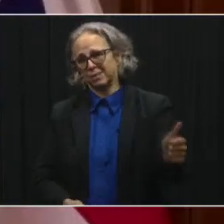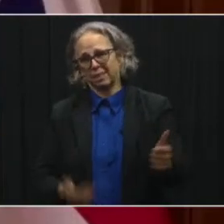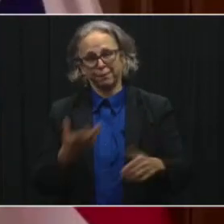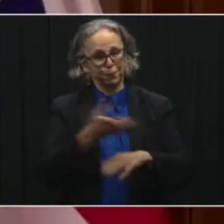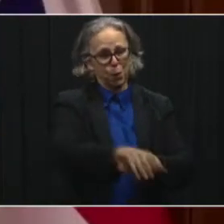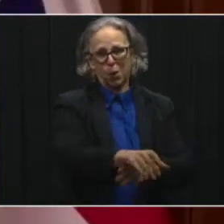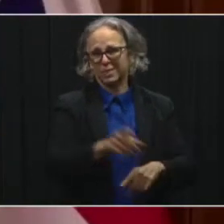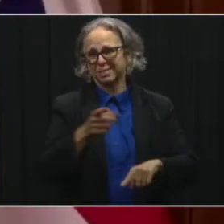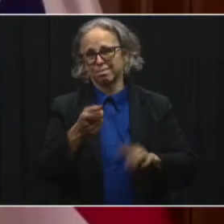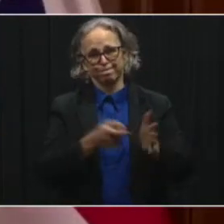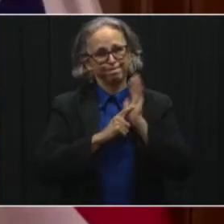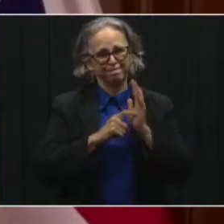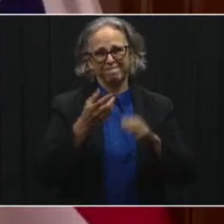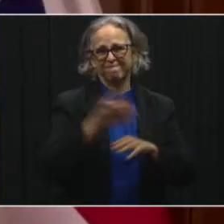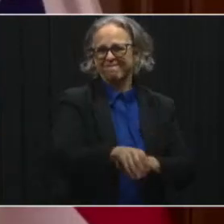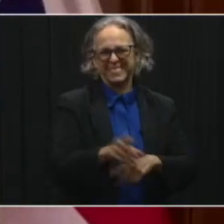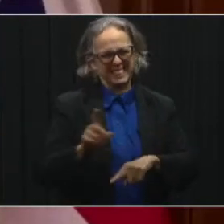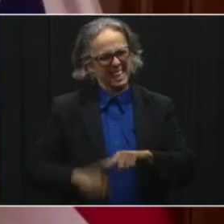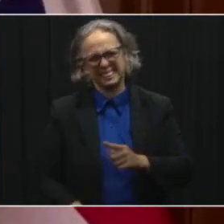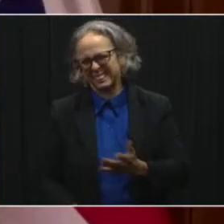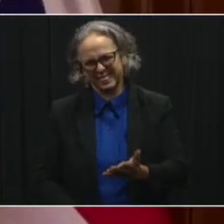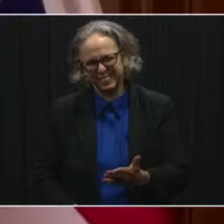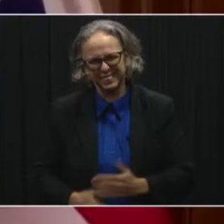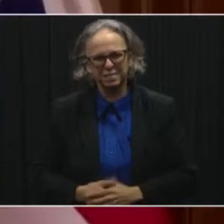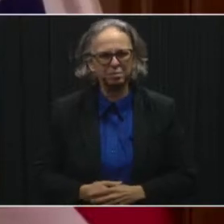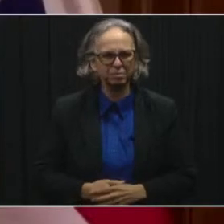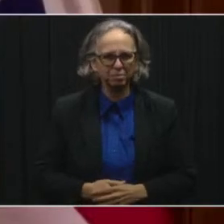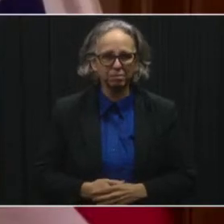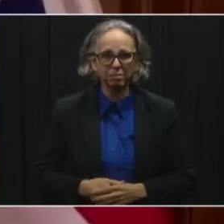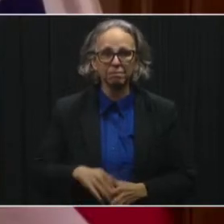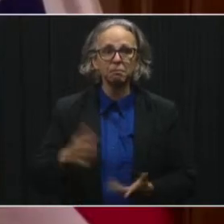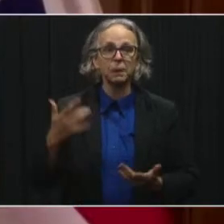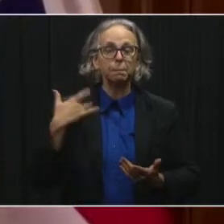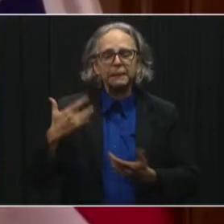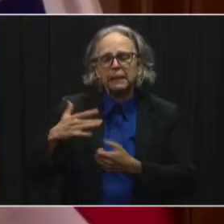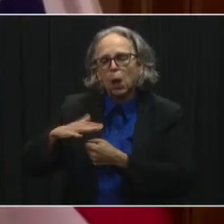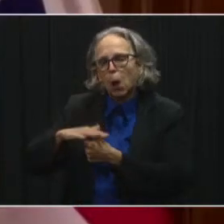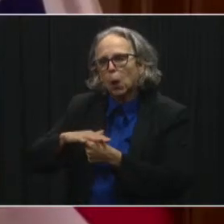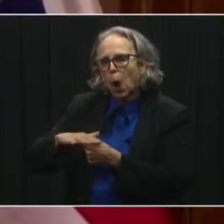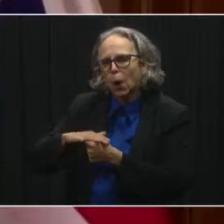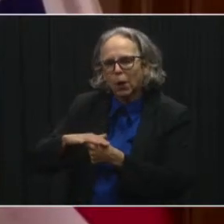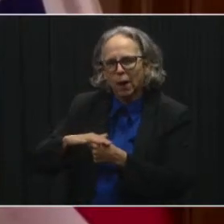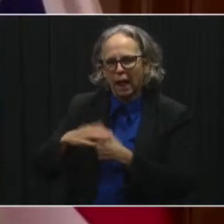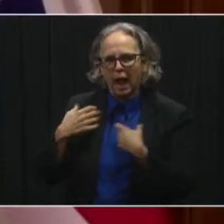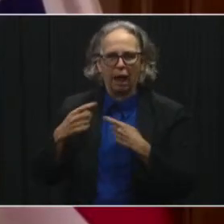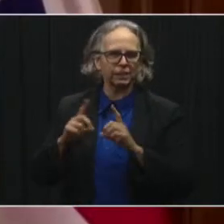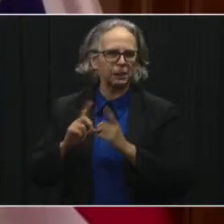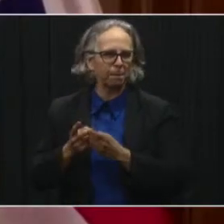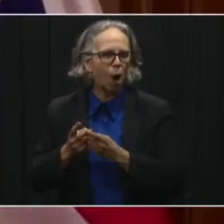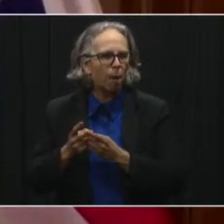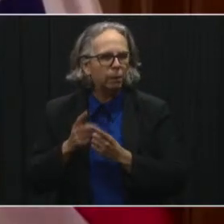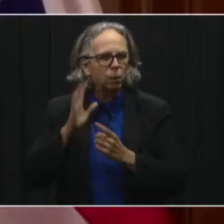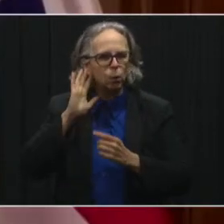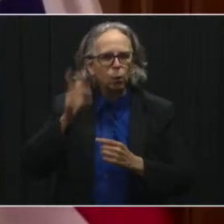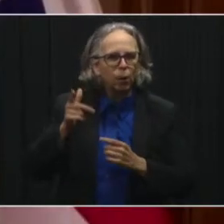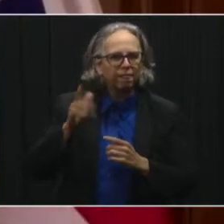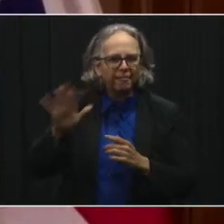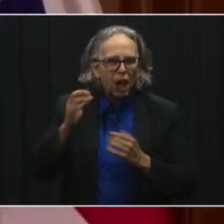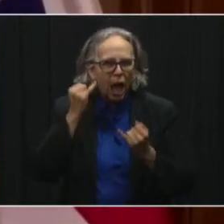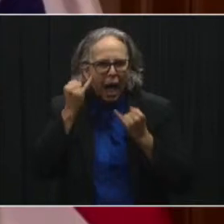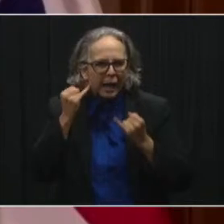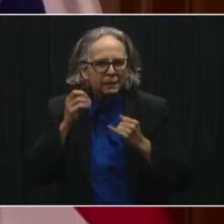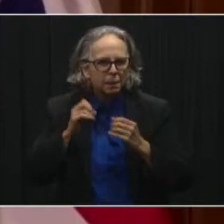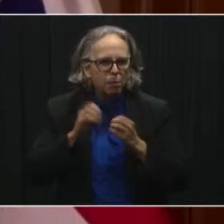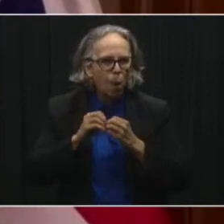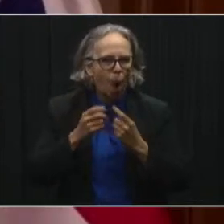requests of the local health departments who have come up with ideas and this